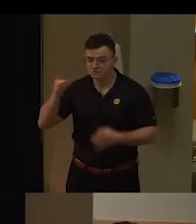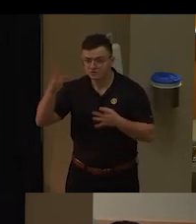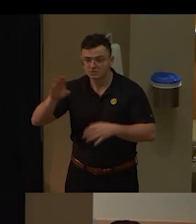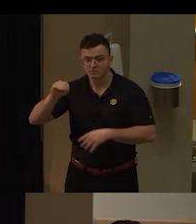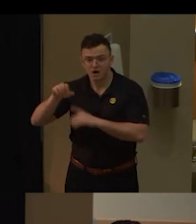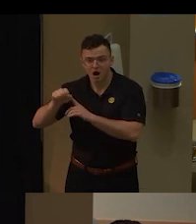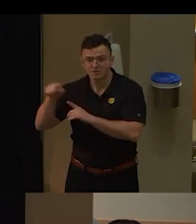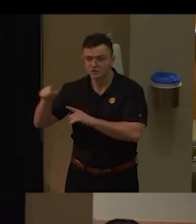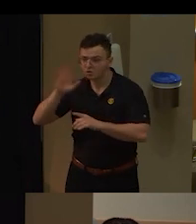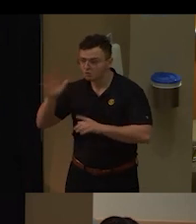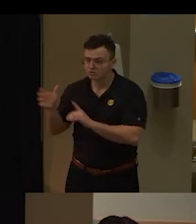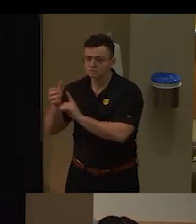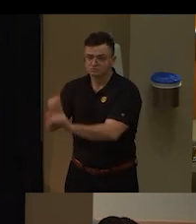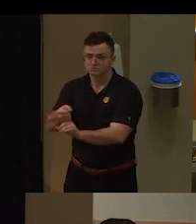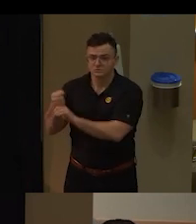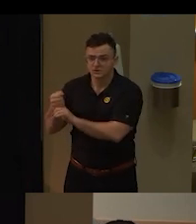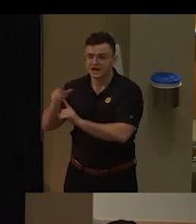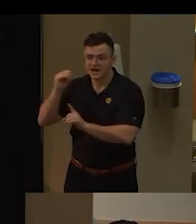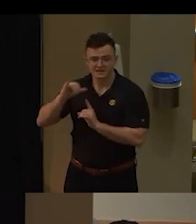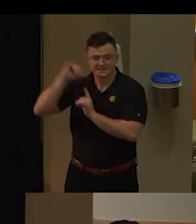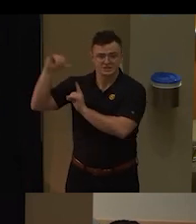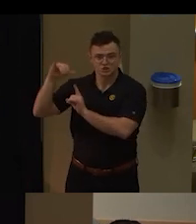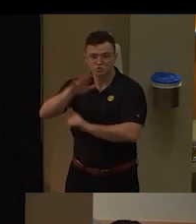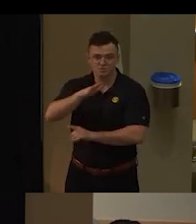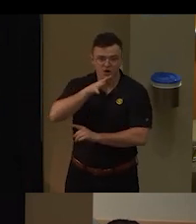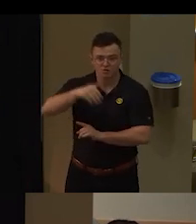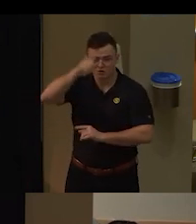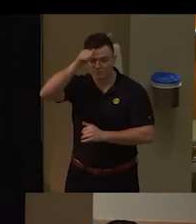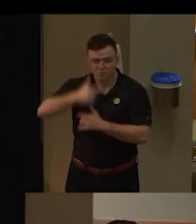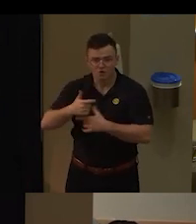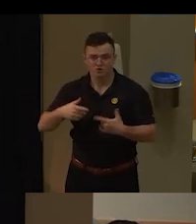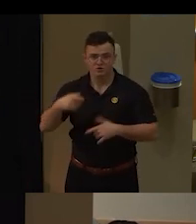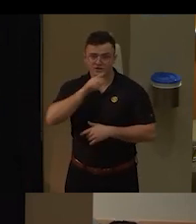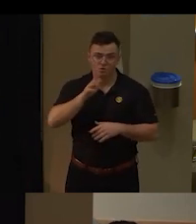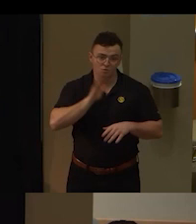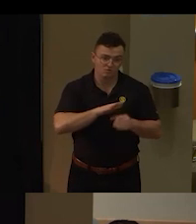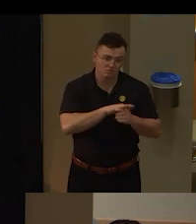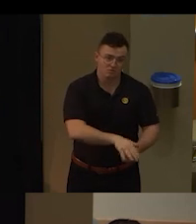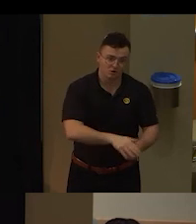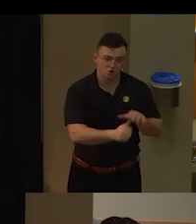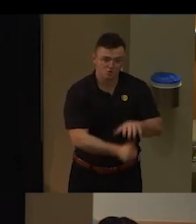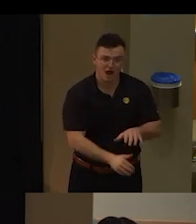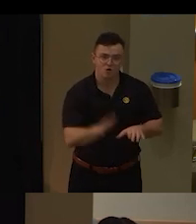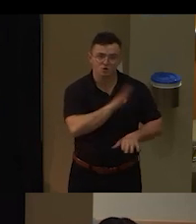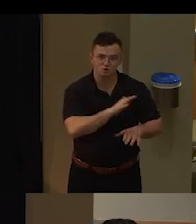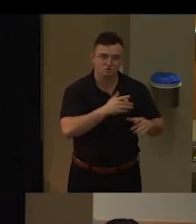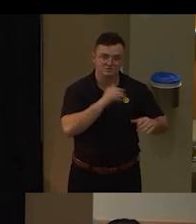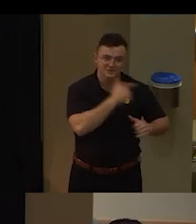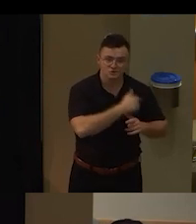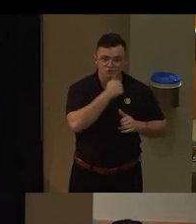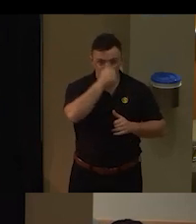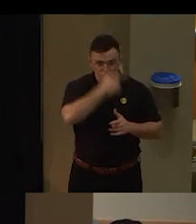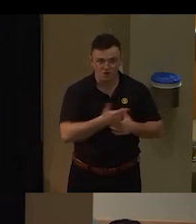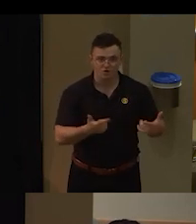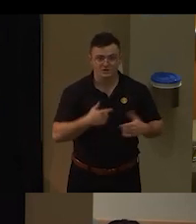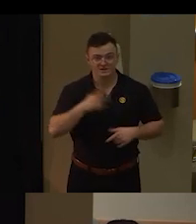and fathers at will and drown your sisters and brothers at whim, when you have seen hate-filled policemen curse, kick, and even kill your black